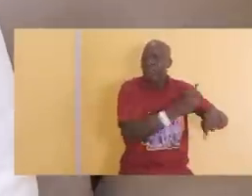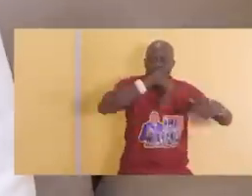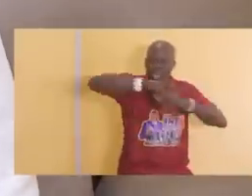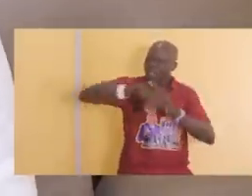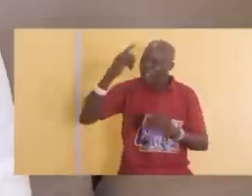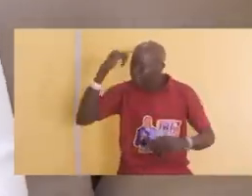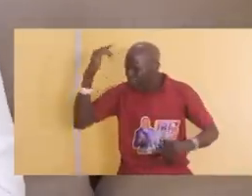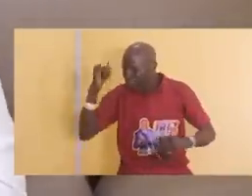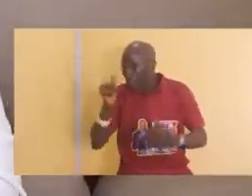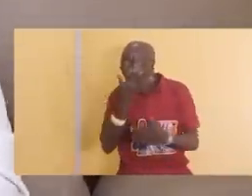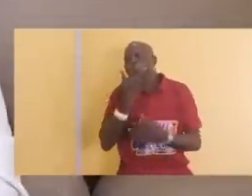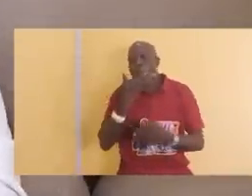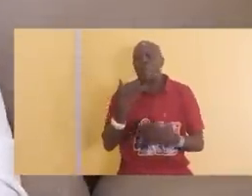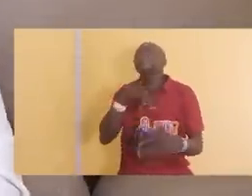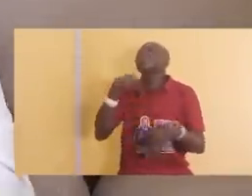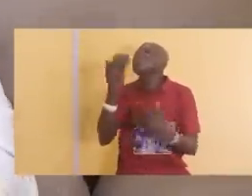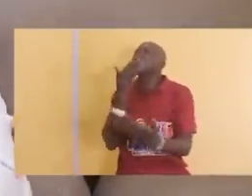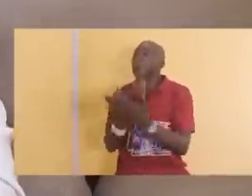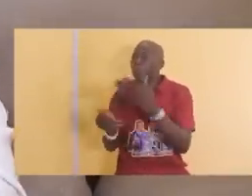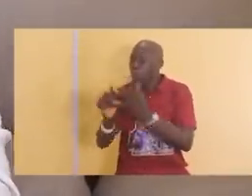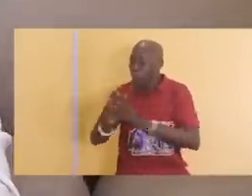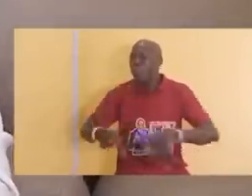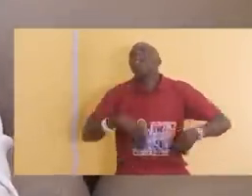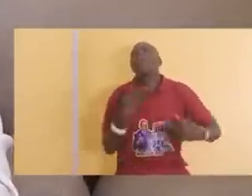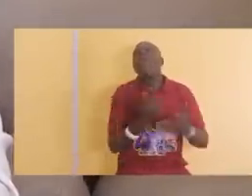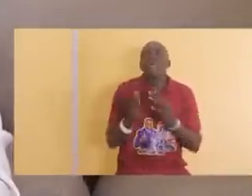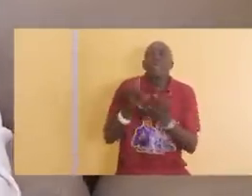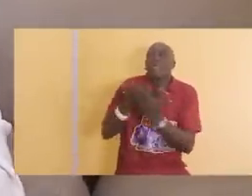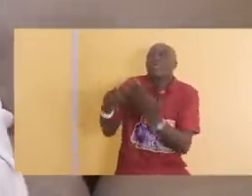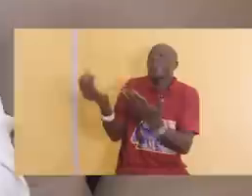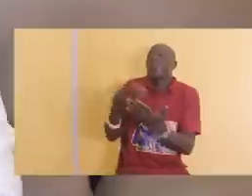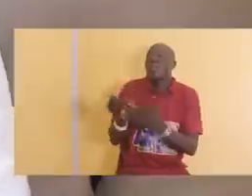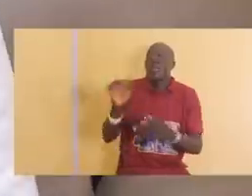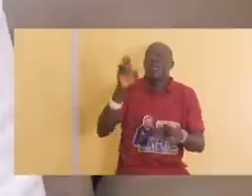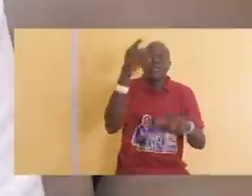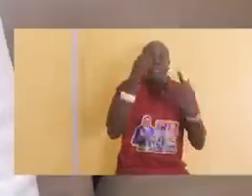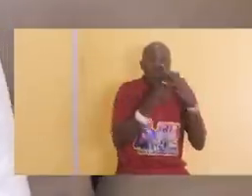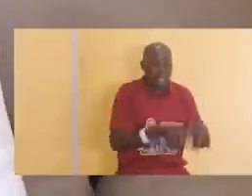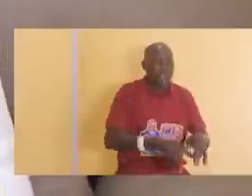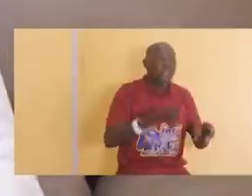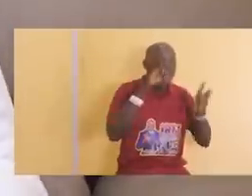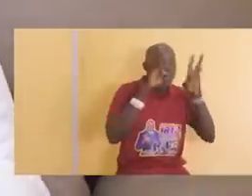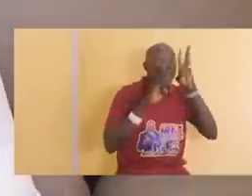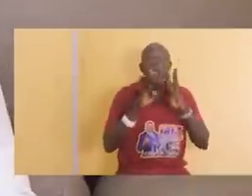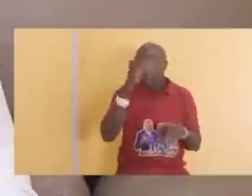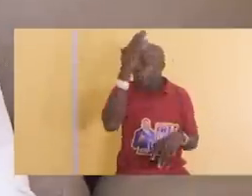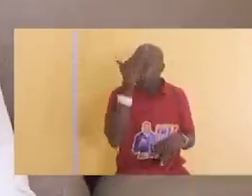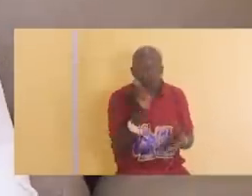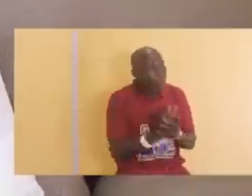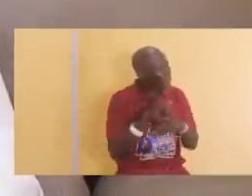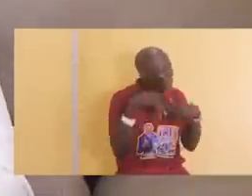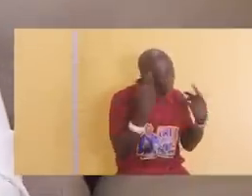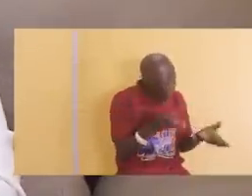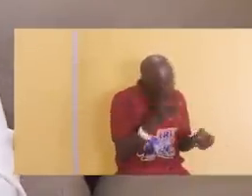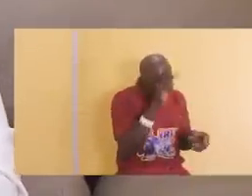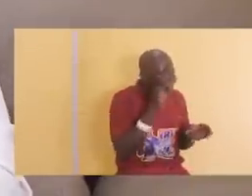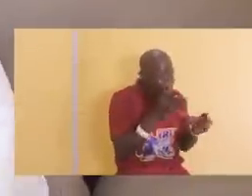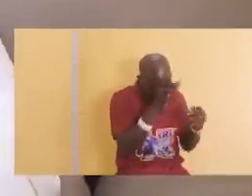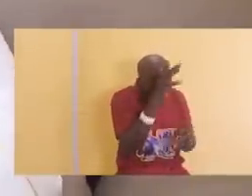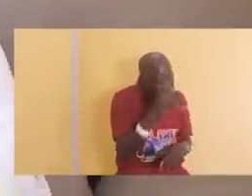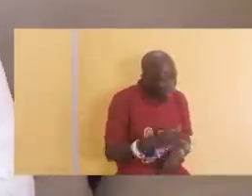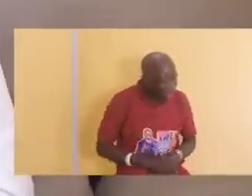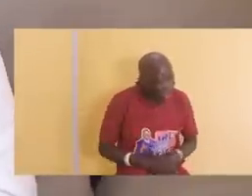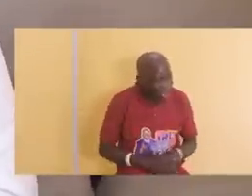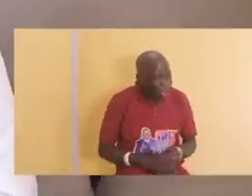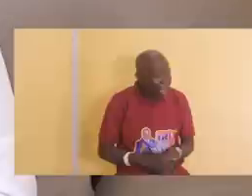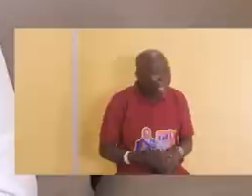okuta tajere la ye you have good sense in life okuta ni that wasting lo ba bu sekun he bought kilo sele director what happened director he said